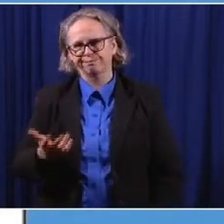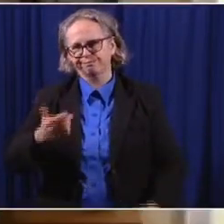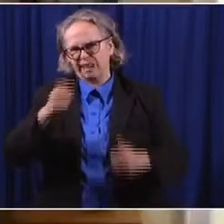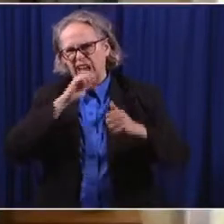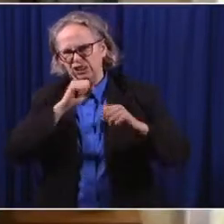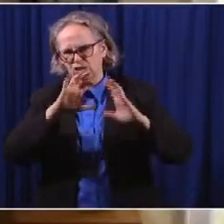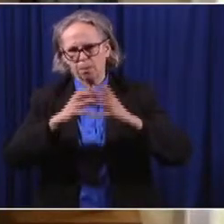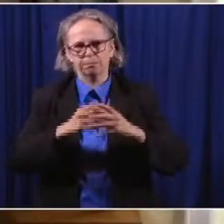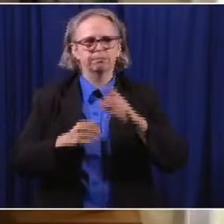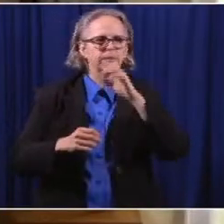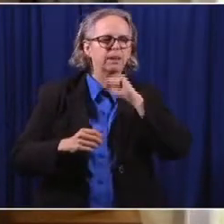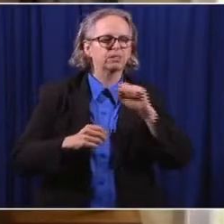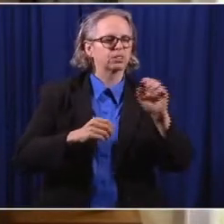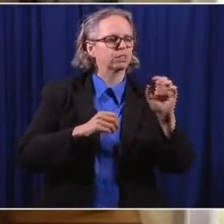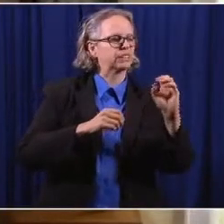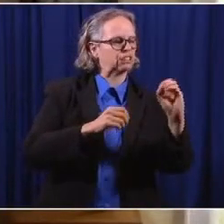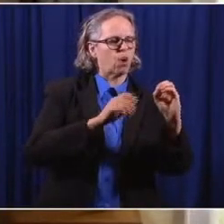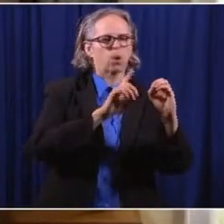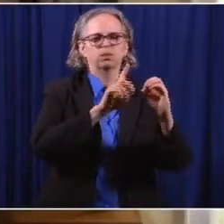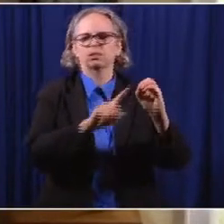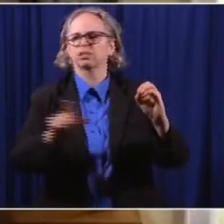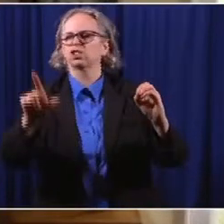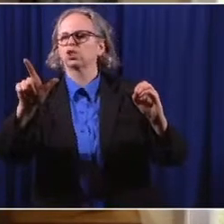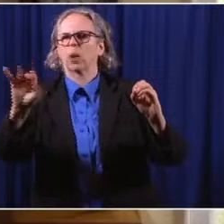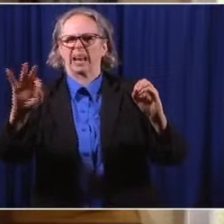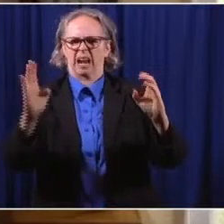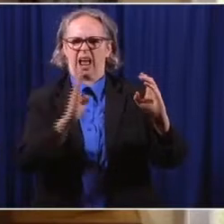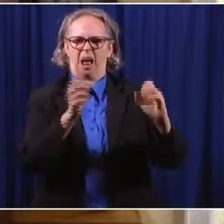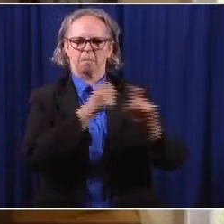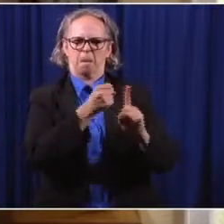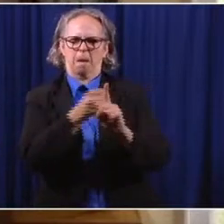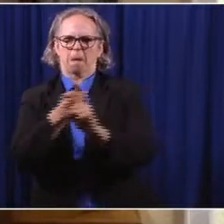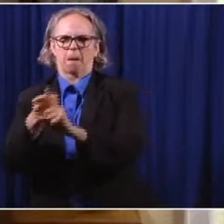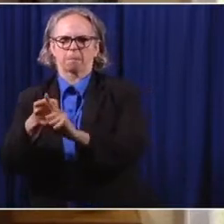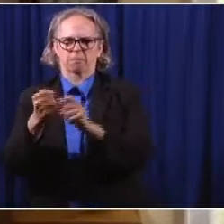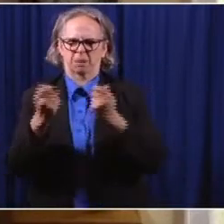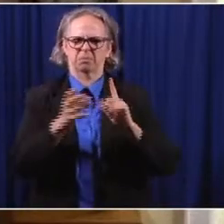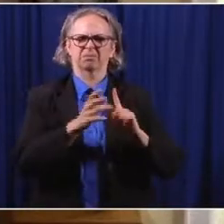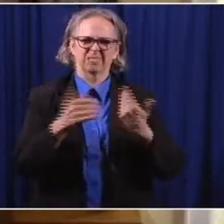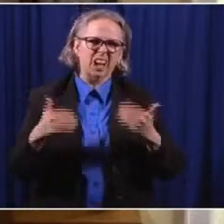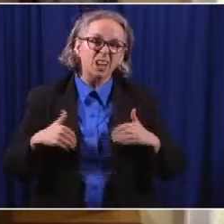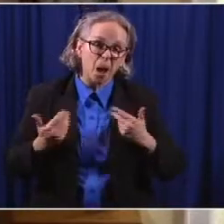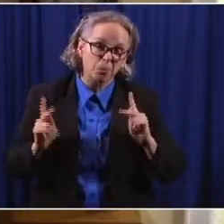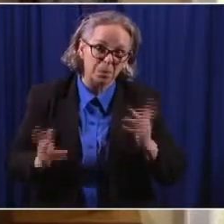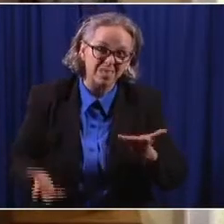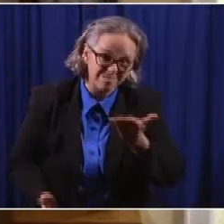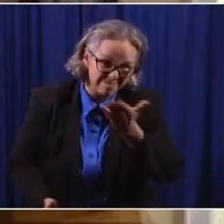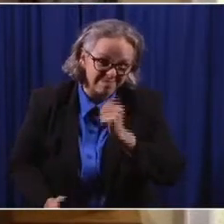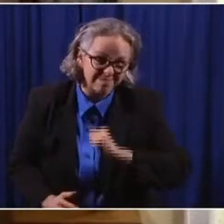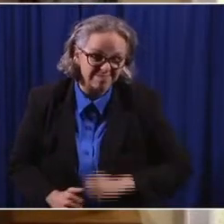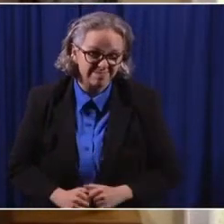29 as a percentage. So again, these numbers, if you look at August, which is a complete